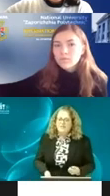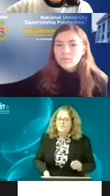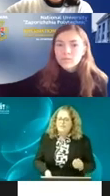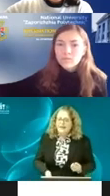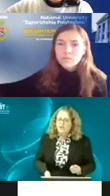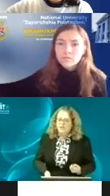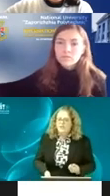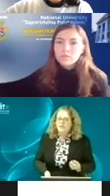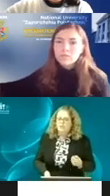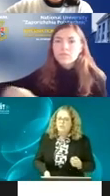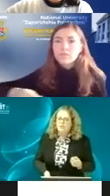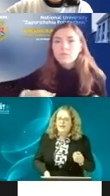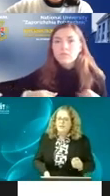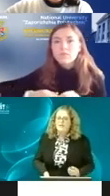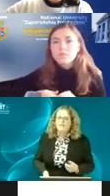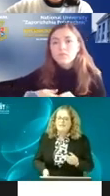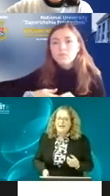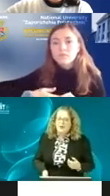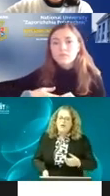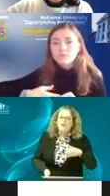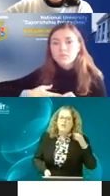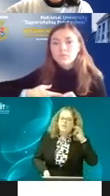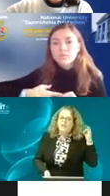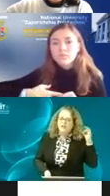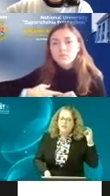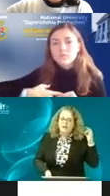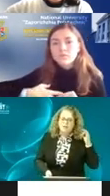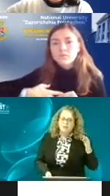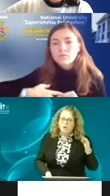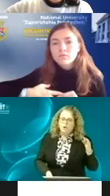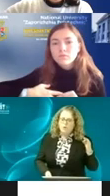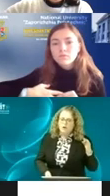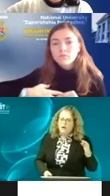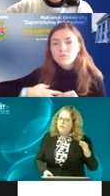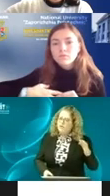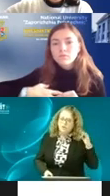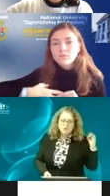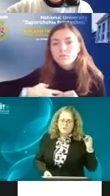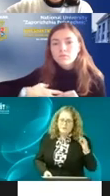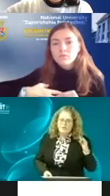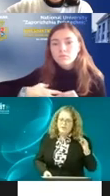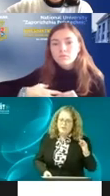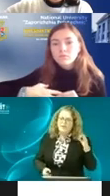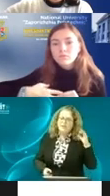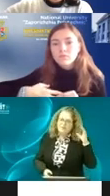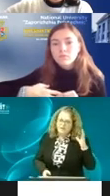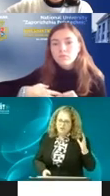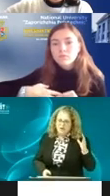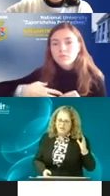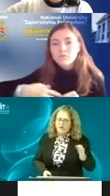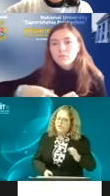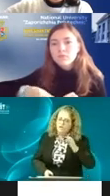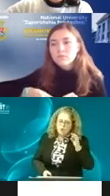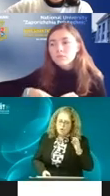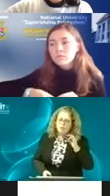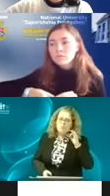user expectations and the user experience is now the thing that we all talk about. There's not much difference in the